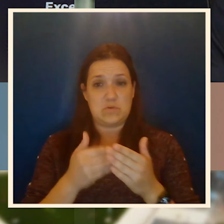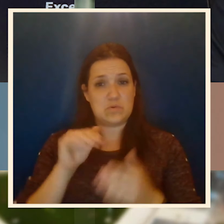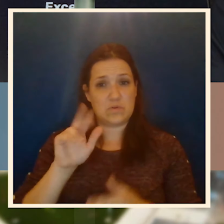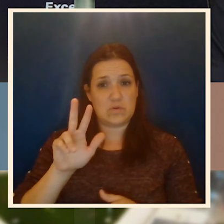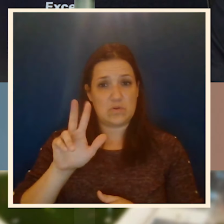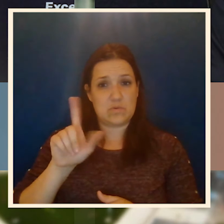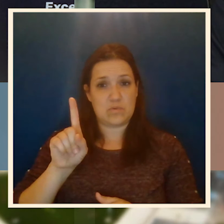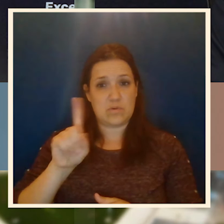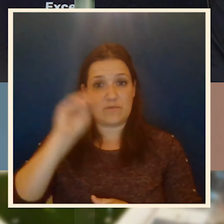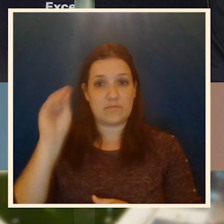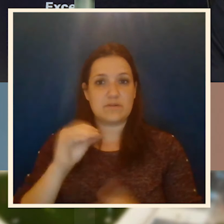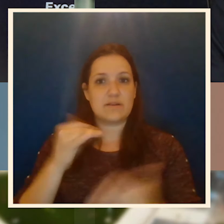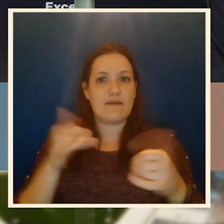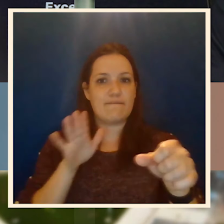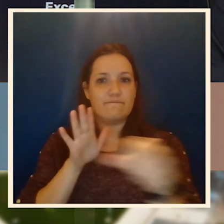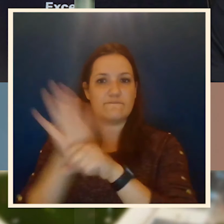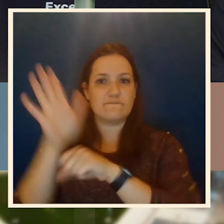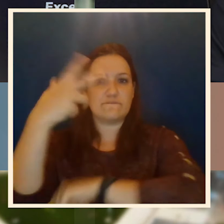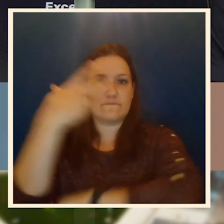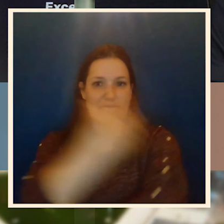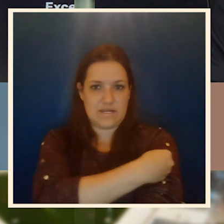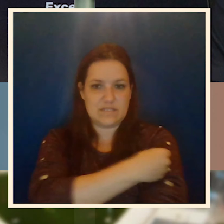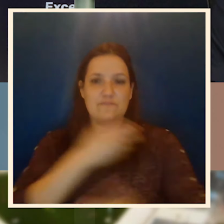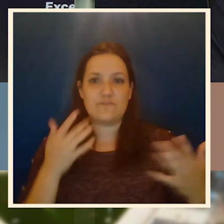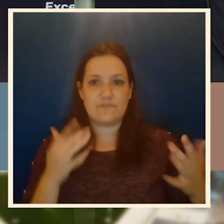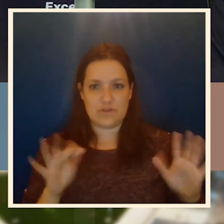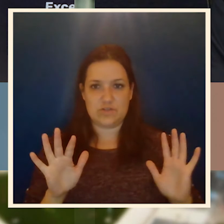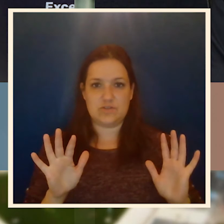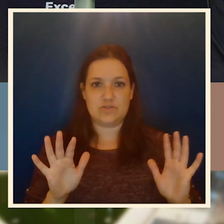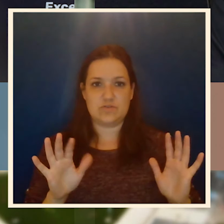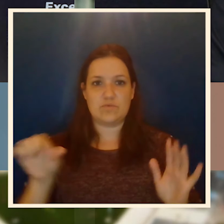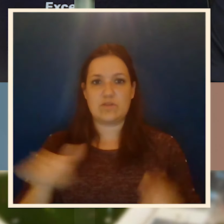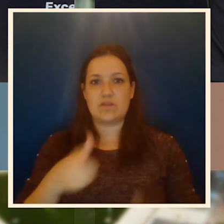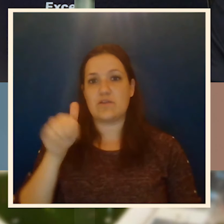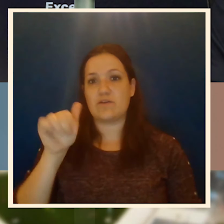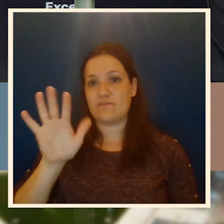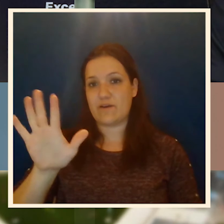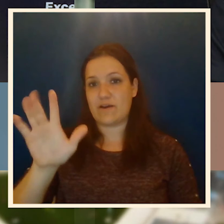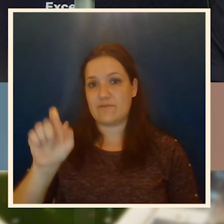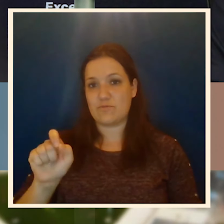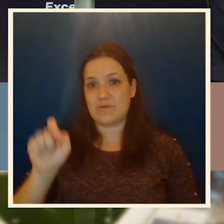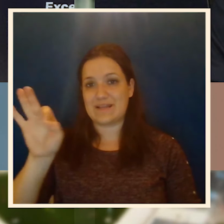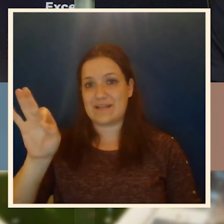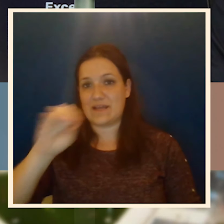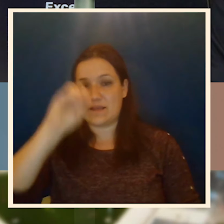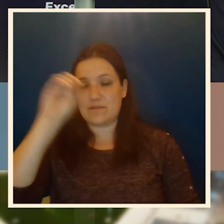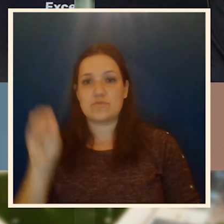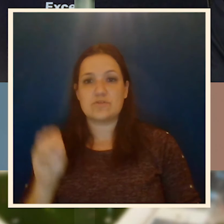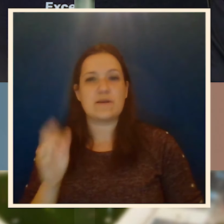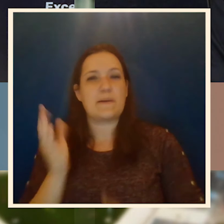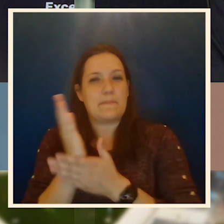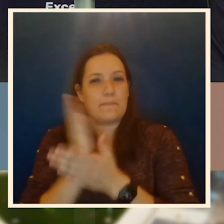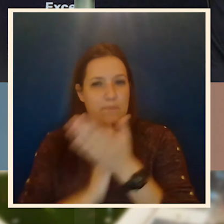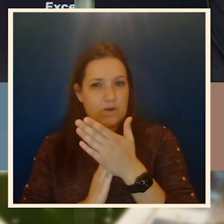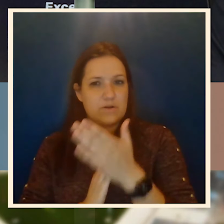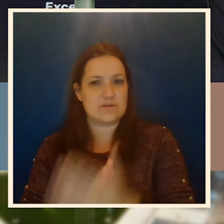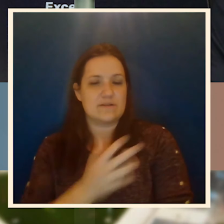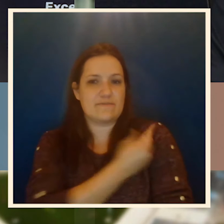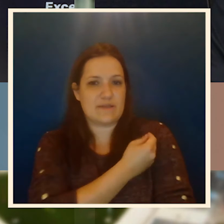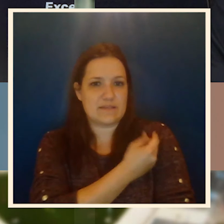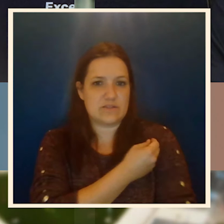148,000 Tulare County residents, which is just shy of 31%, are now fully vaccinated, with